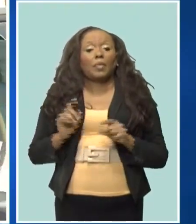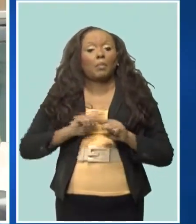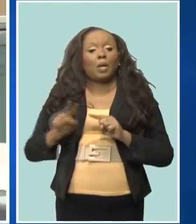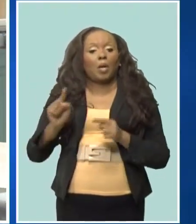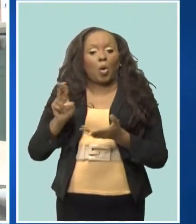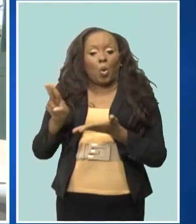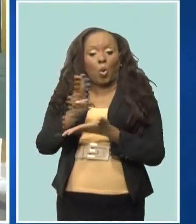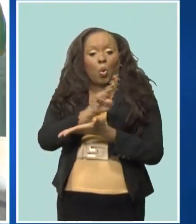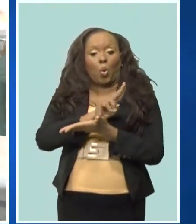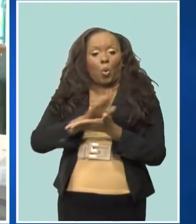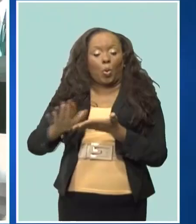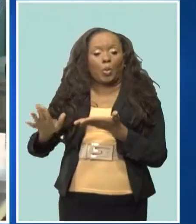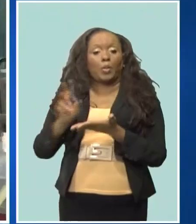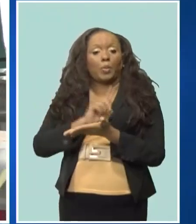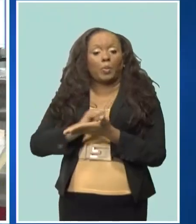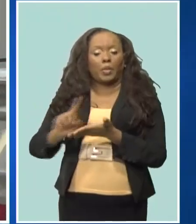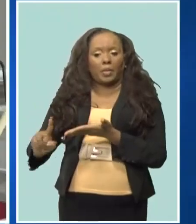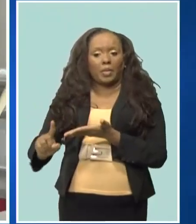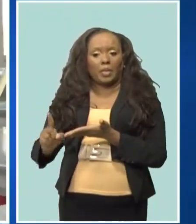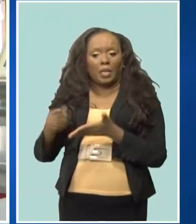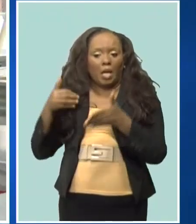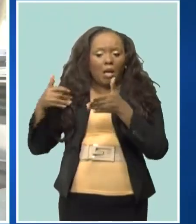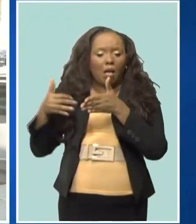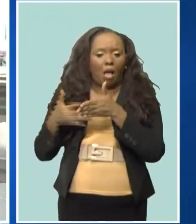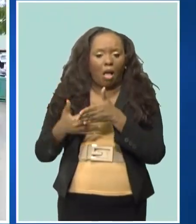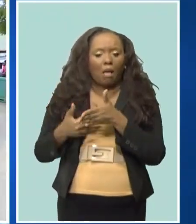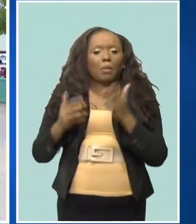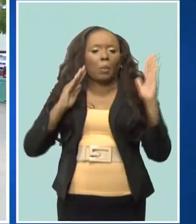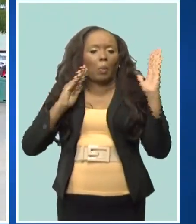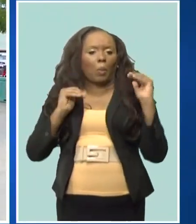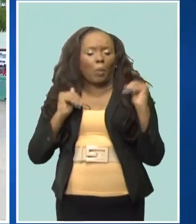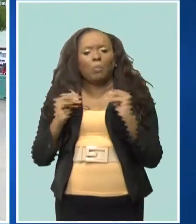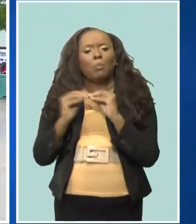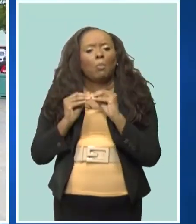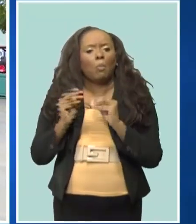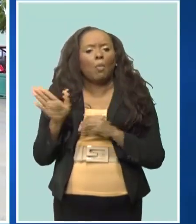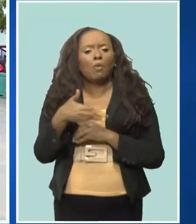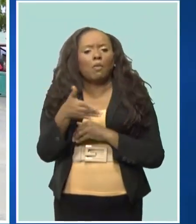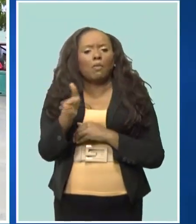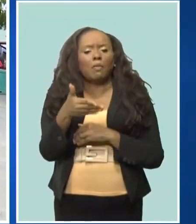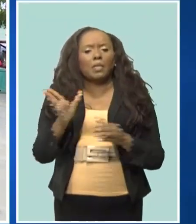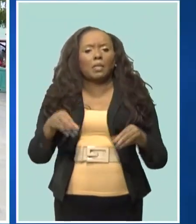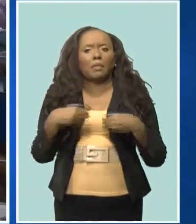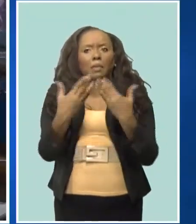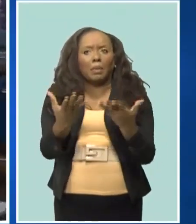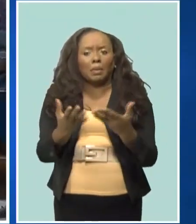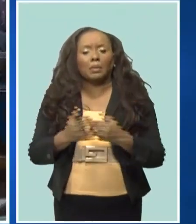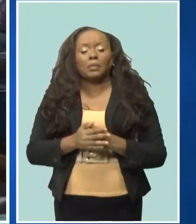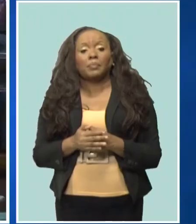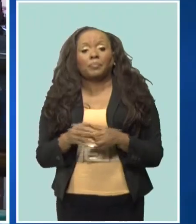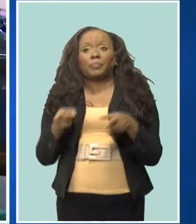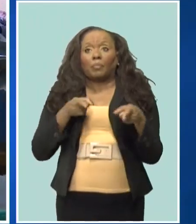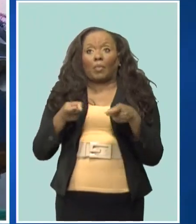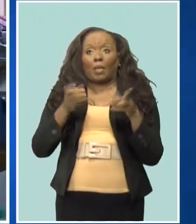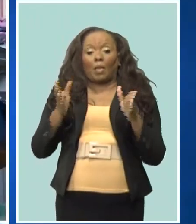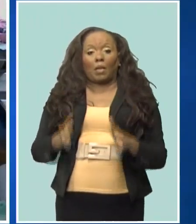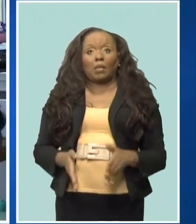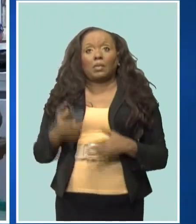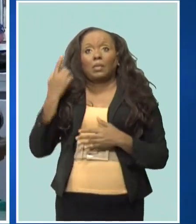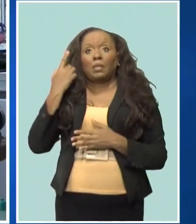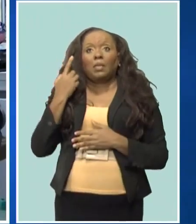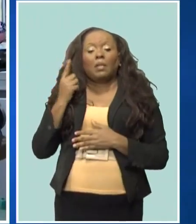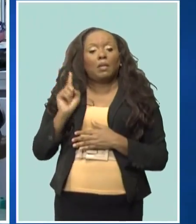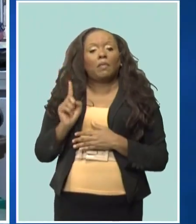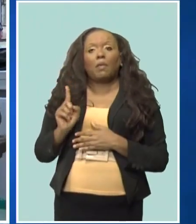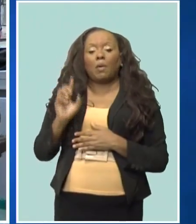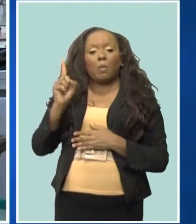approaches, more fish will be on hand for consumers ahead of the Easter weekend. Managing Director of Ropat's Fresh